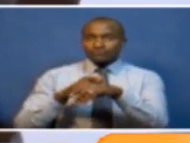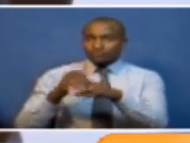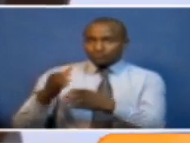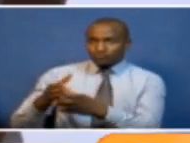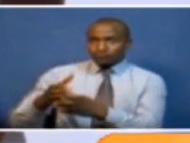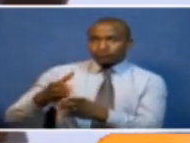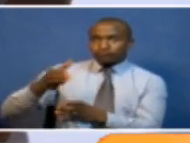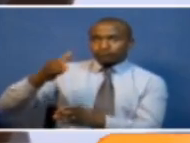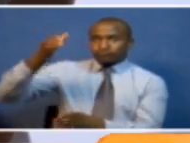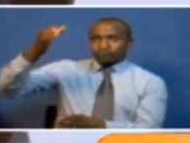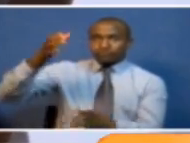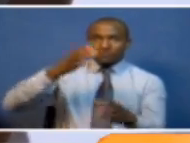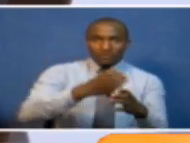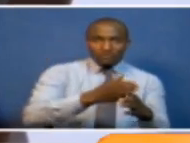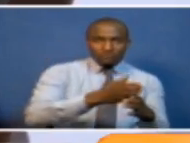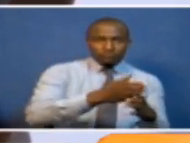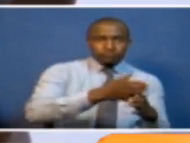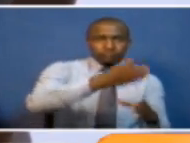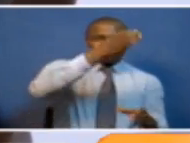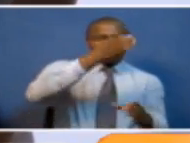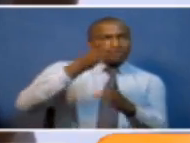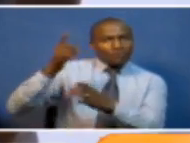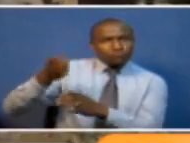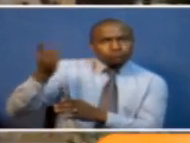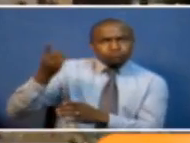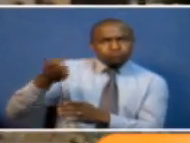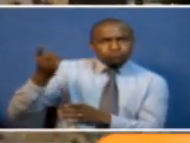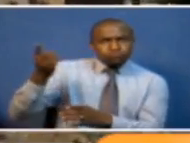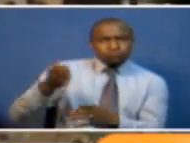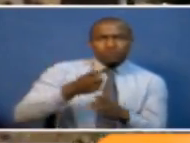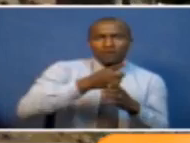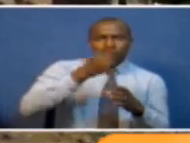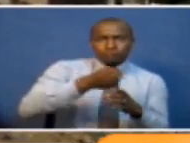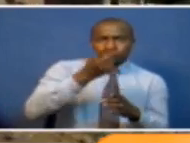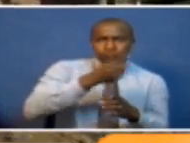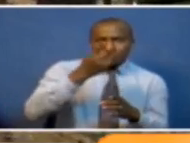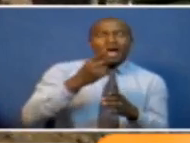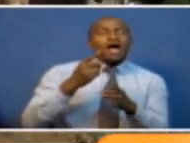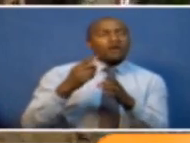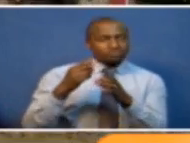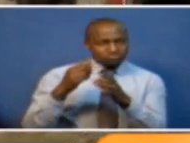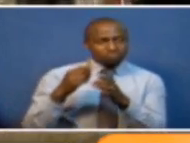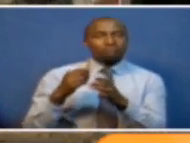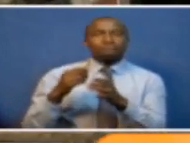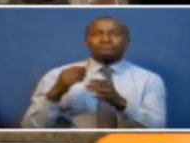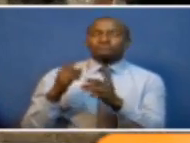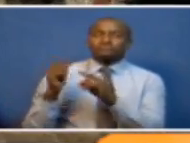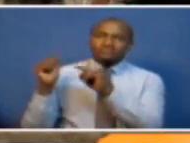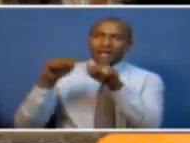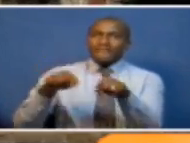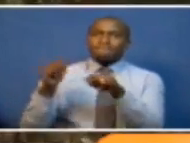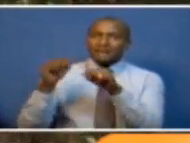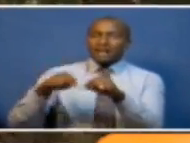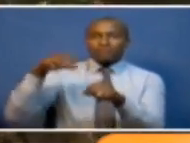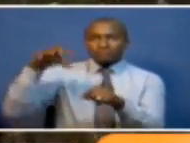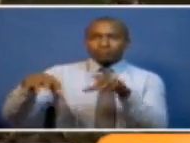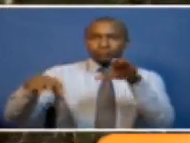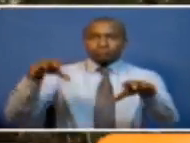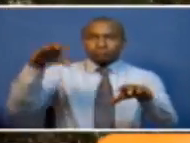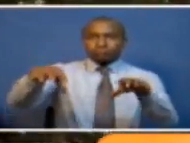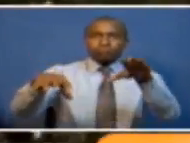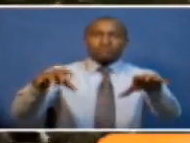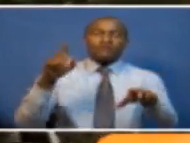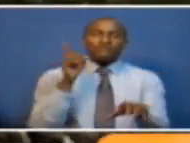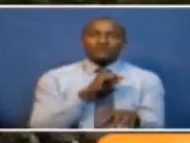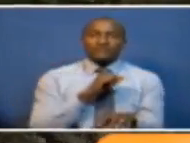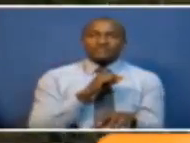Yes. He became the local liaison for the backpackers, and they kept coming back. From 2007